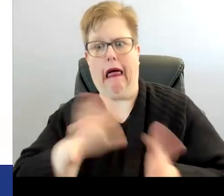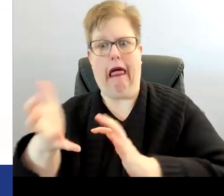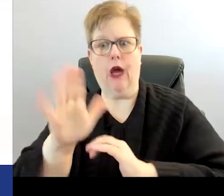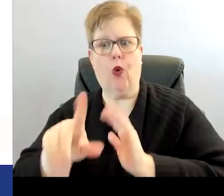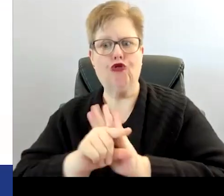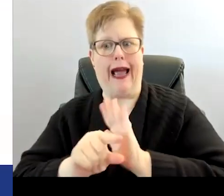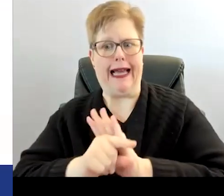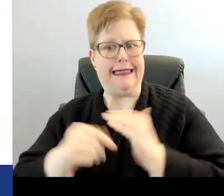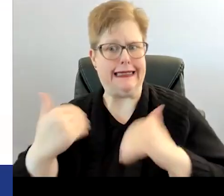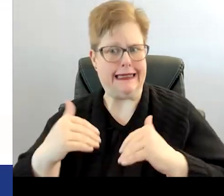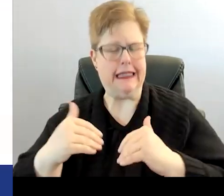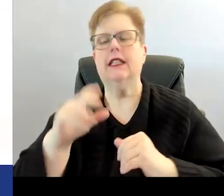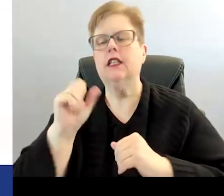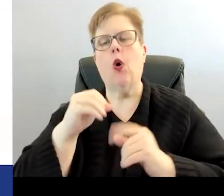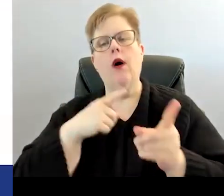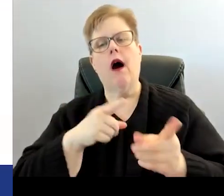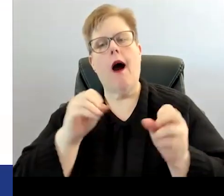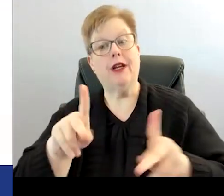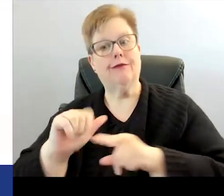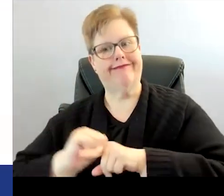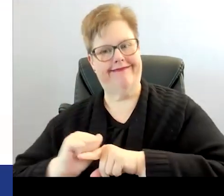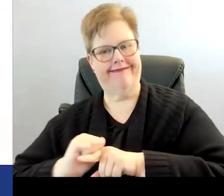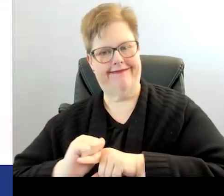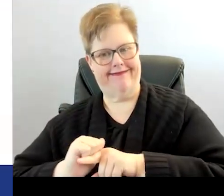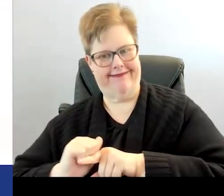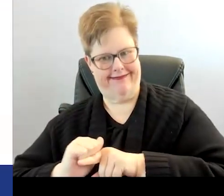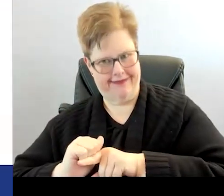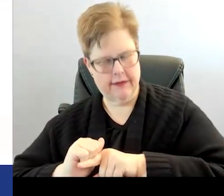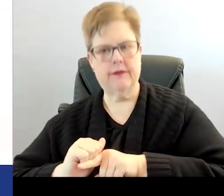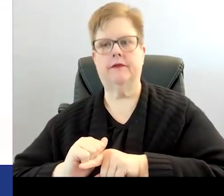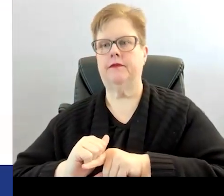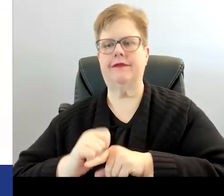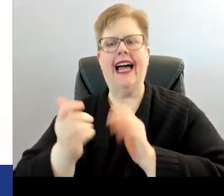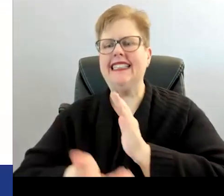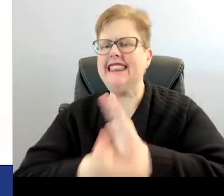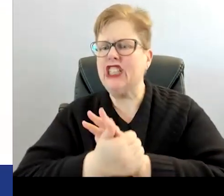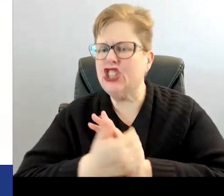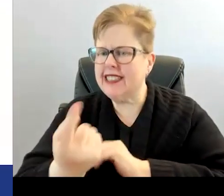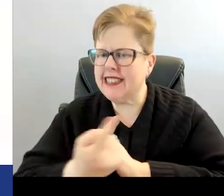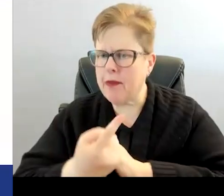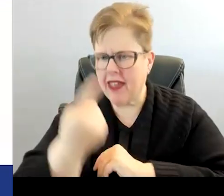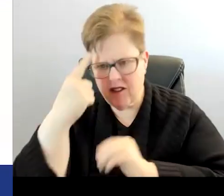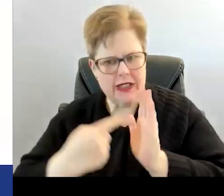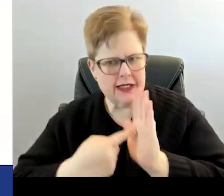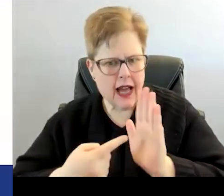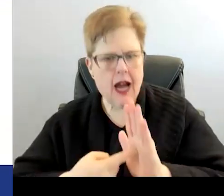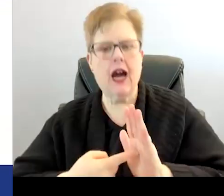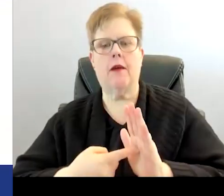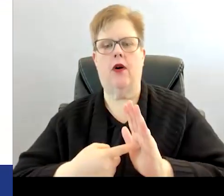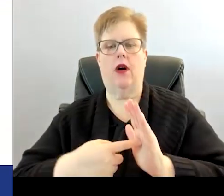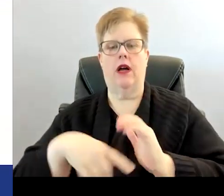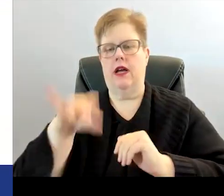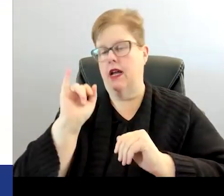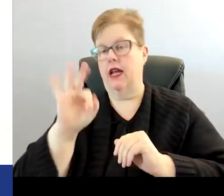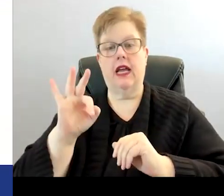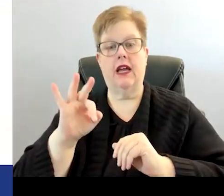So we have an opportunity for you to practice attaching things, for example. If you do that